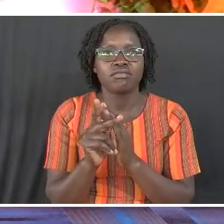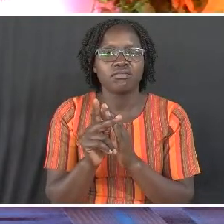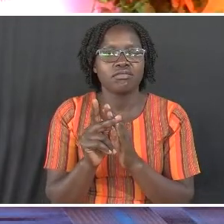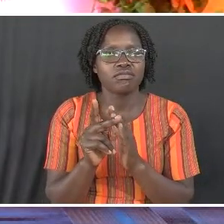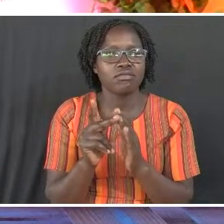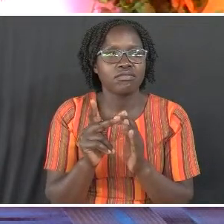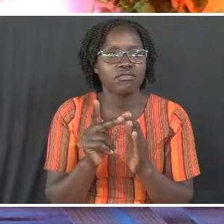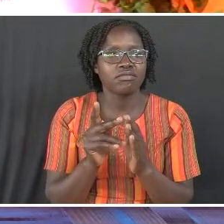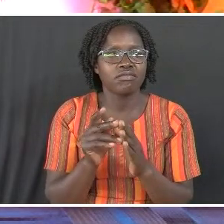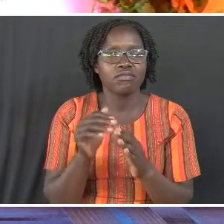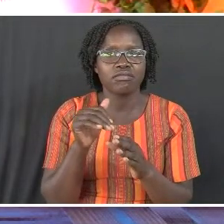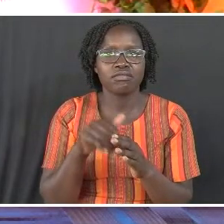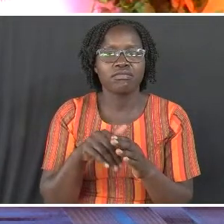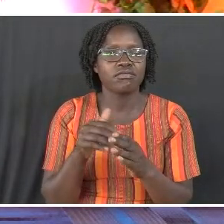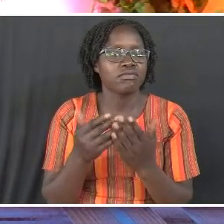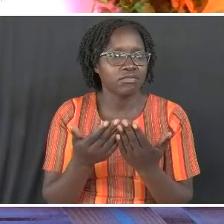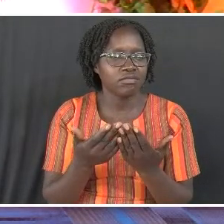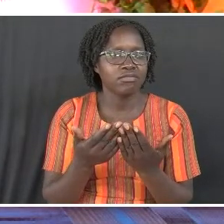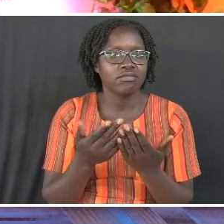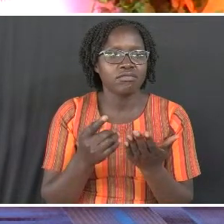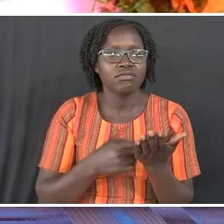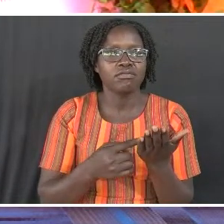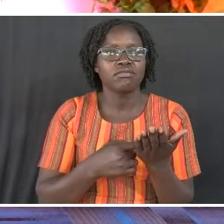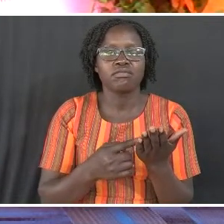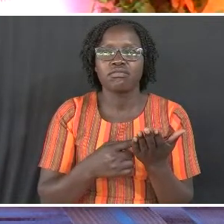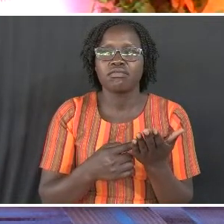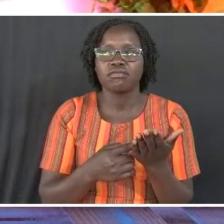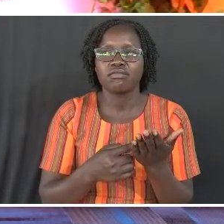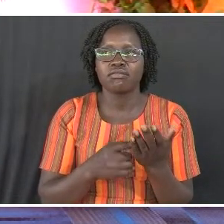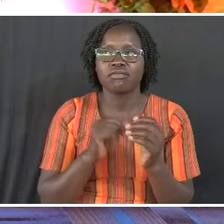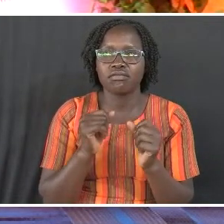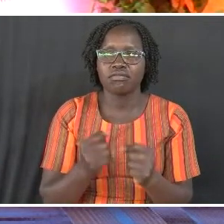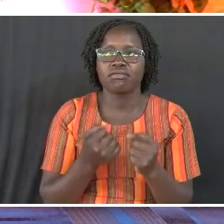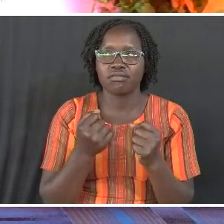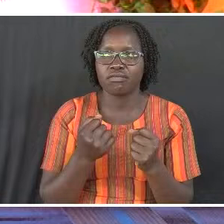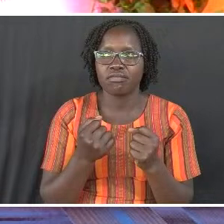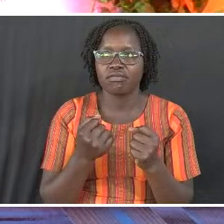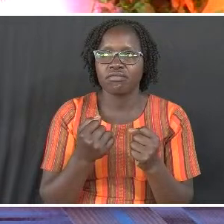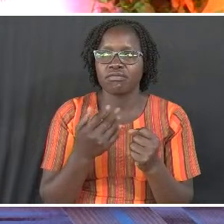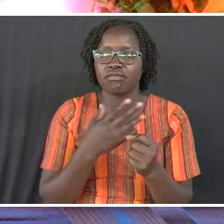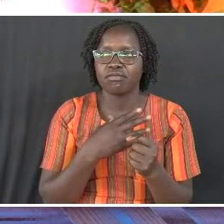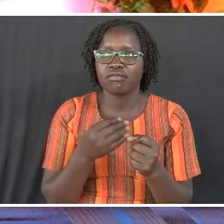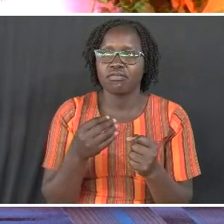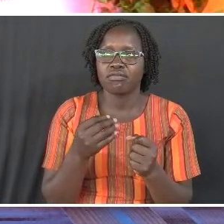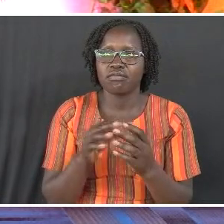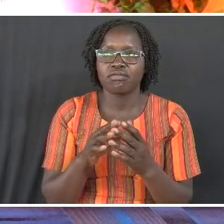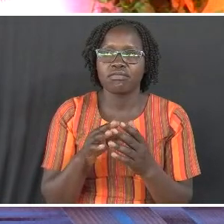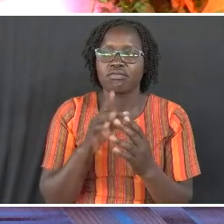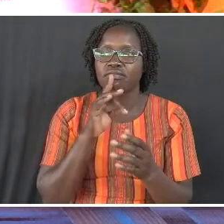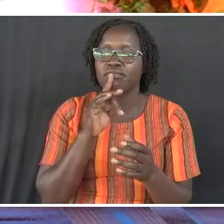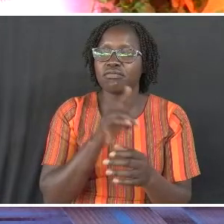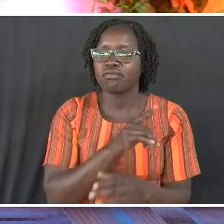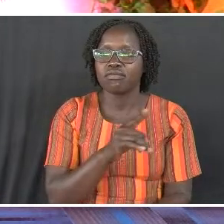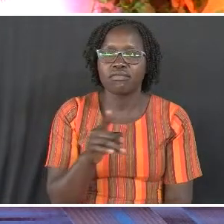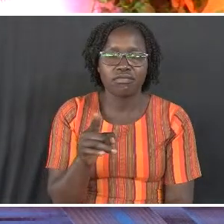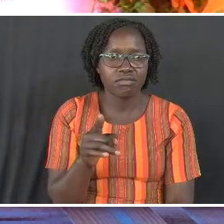whitening inside our dental clinics. It's the safest, and of course, we guarantee